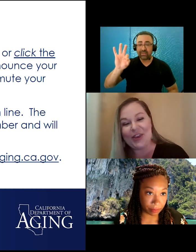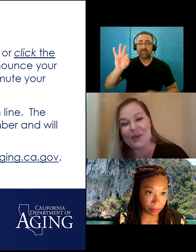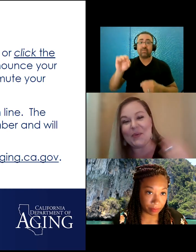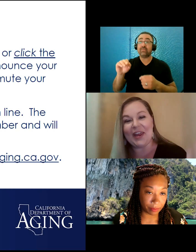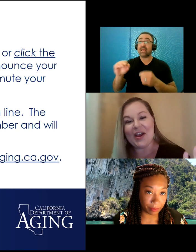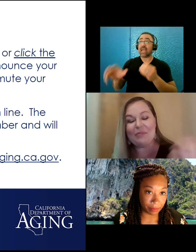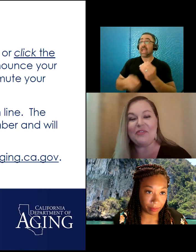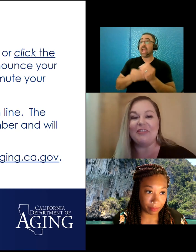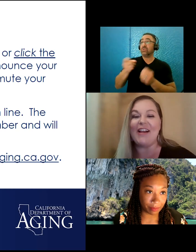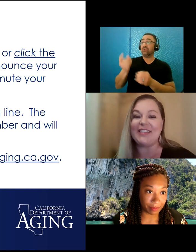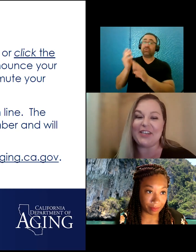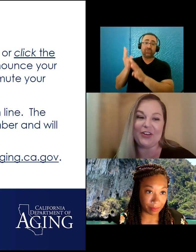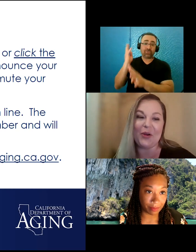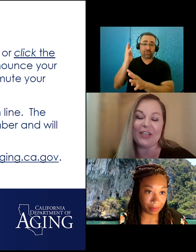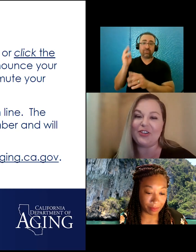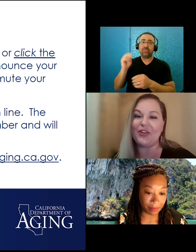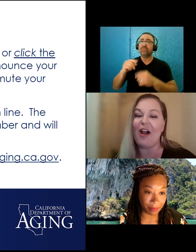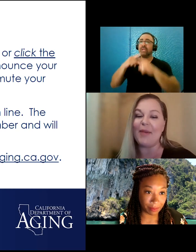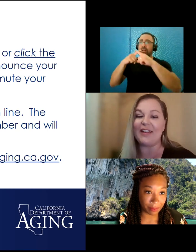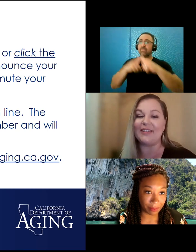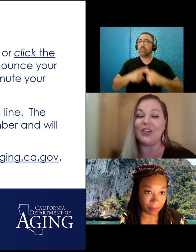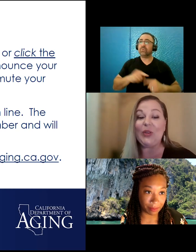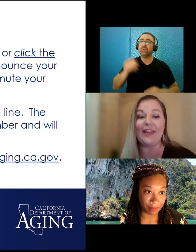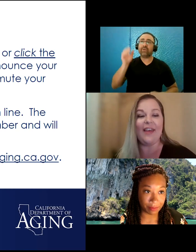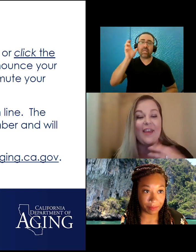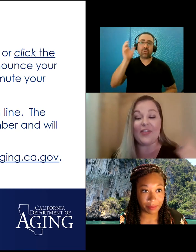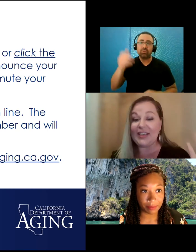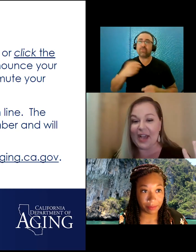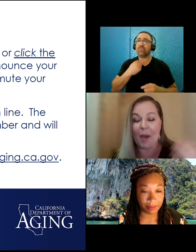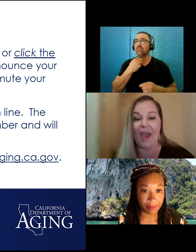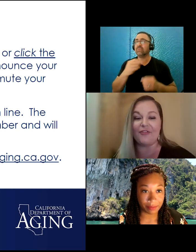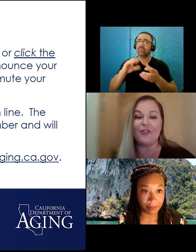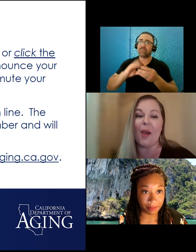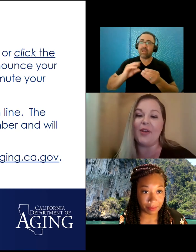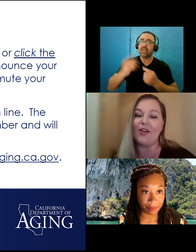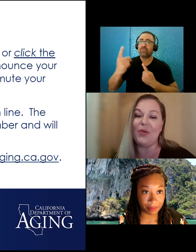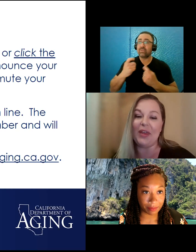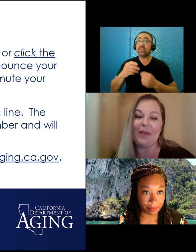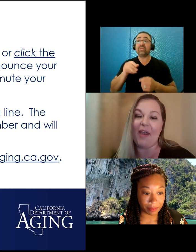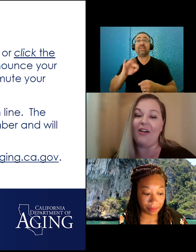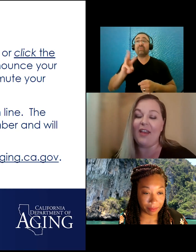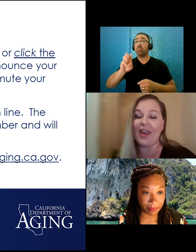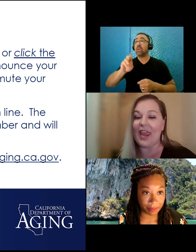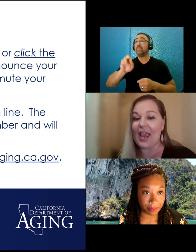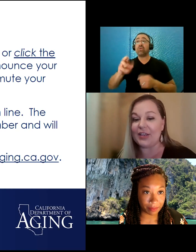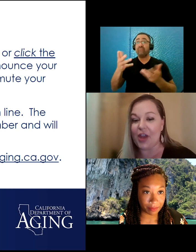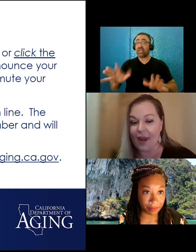you to the queue, and we can unmute your line to hear your question or comment. And certainly, if things come up after the webinar, you can